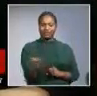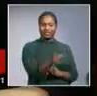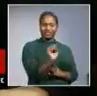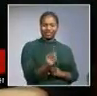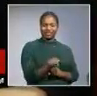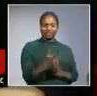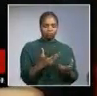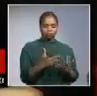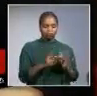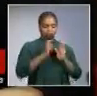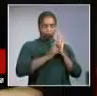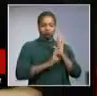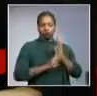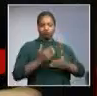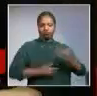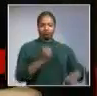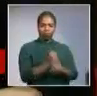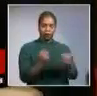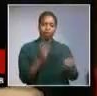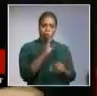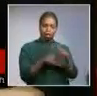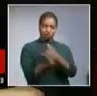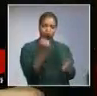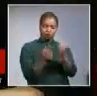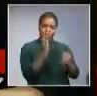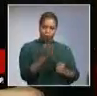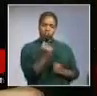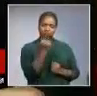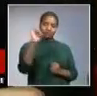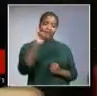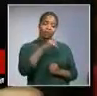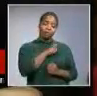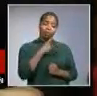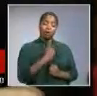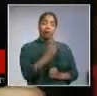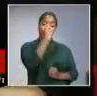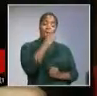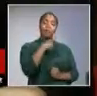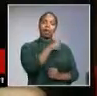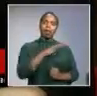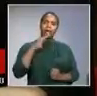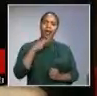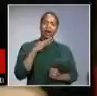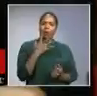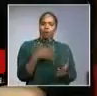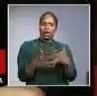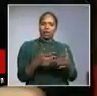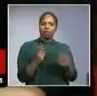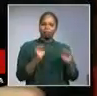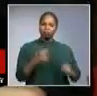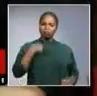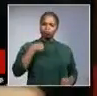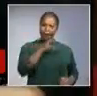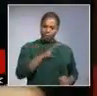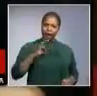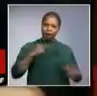that's irregular and unlawful, and we'll be contesting that. And that's why I said to you, when you asked me, should you address me as the mayor or anything else, I believe I still am the